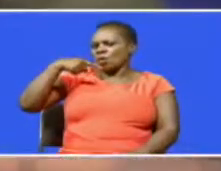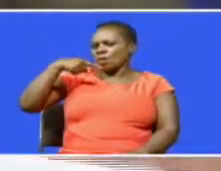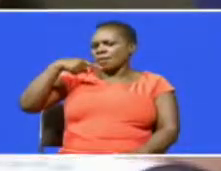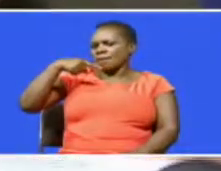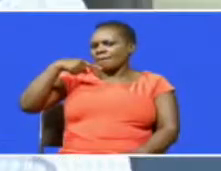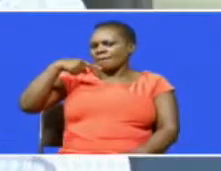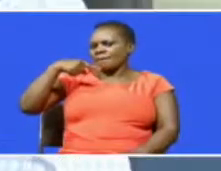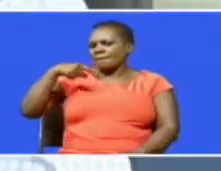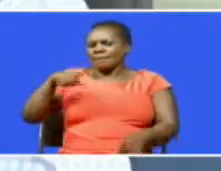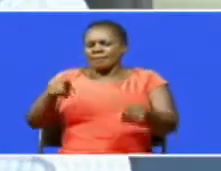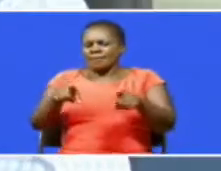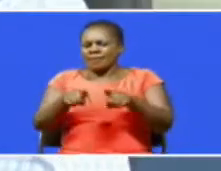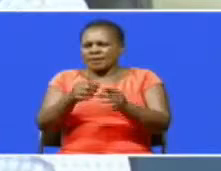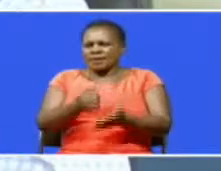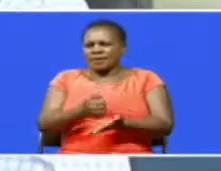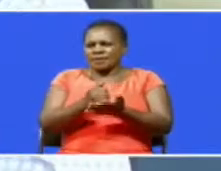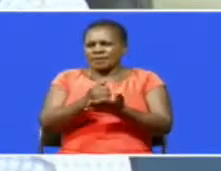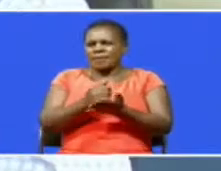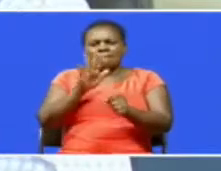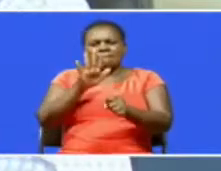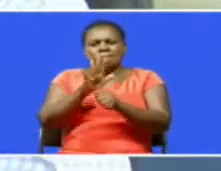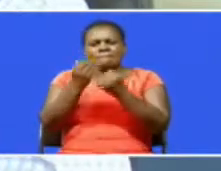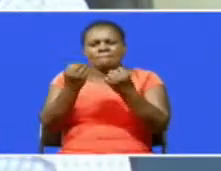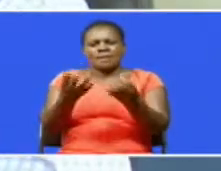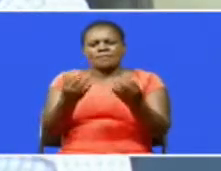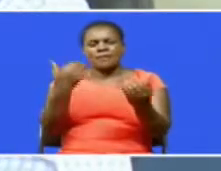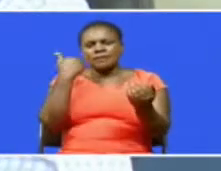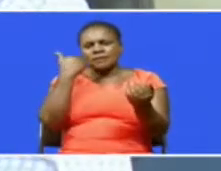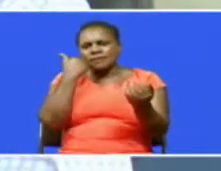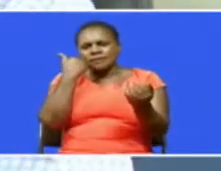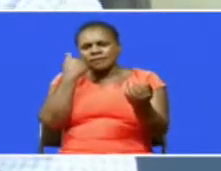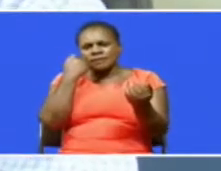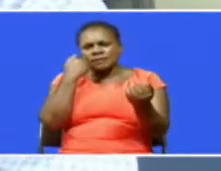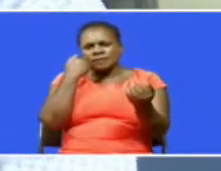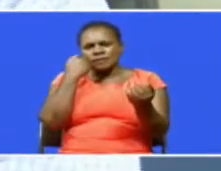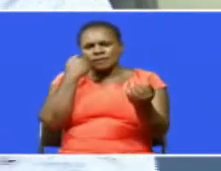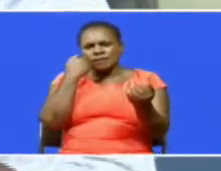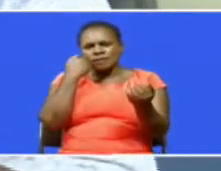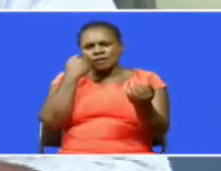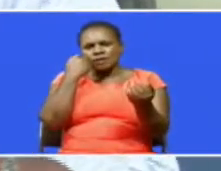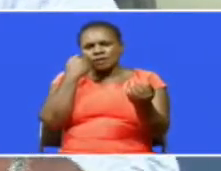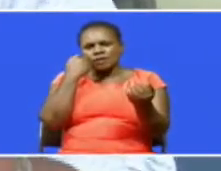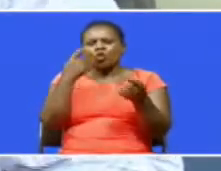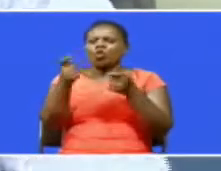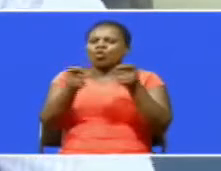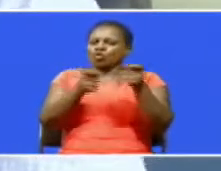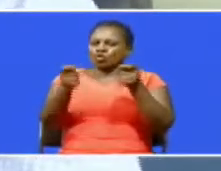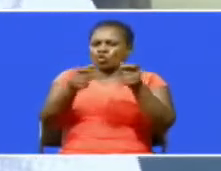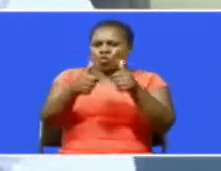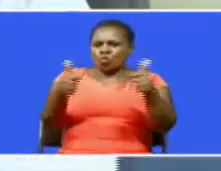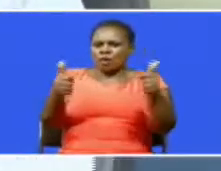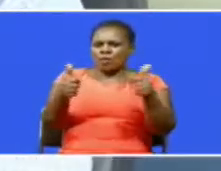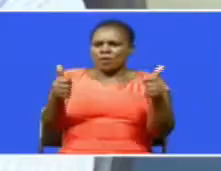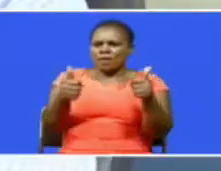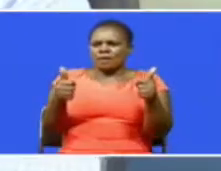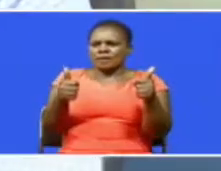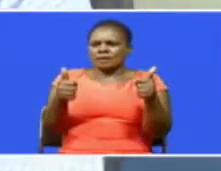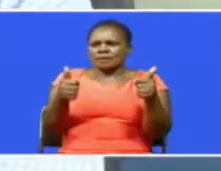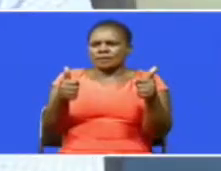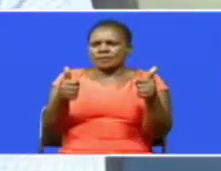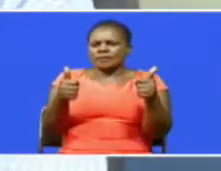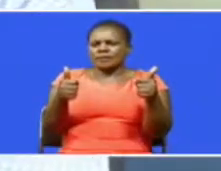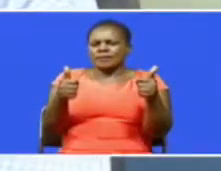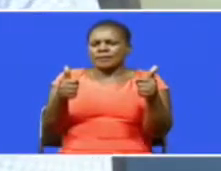like meningitis and things like pneumonia. Many diseases have been actually effectively controlled and